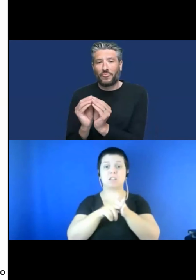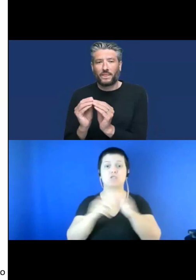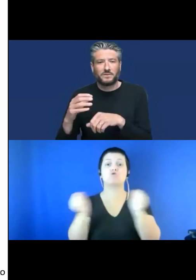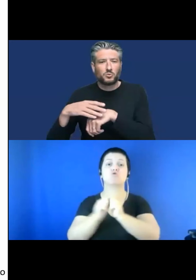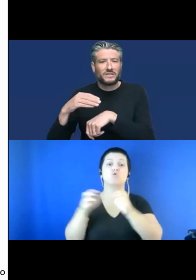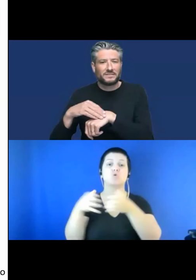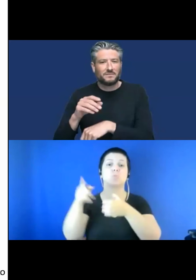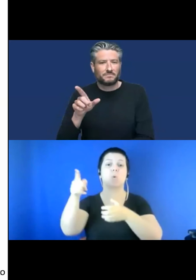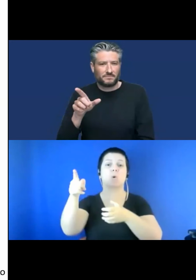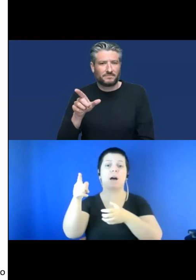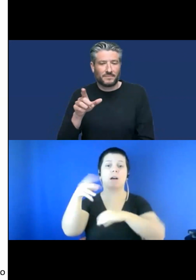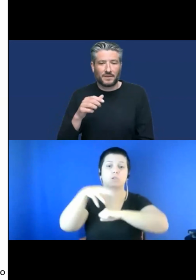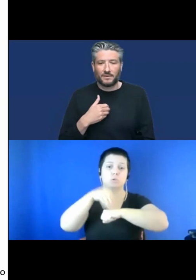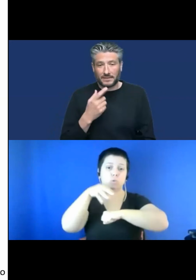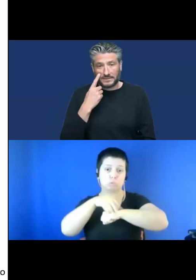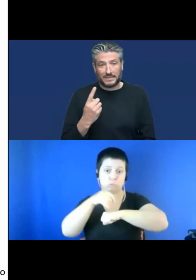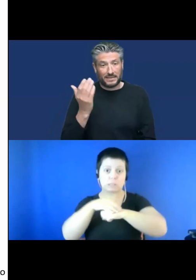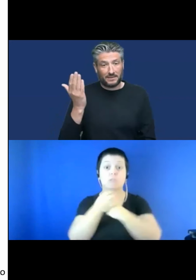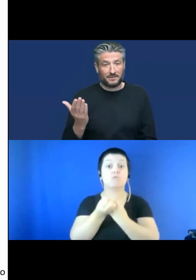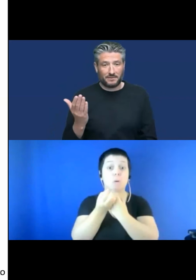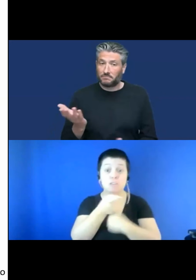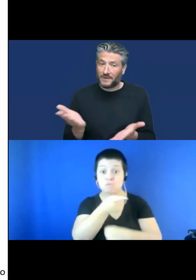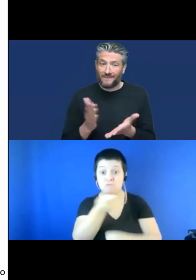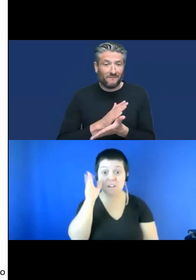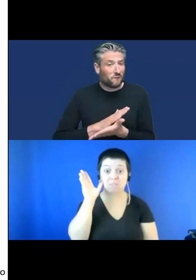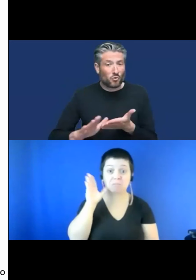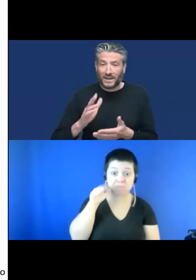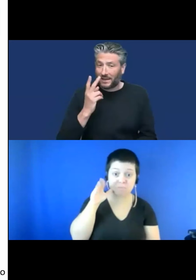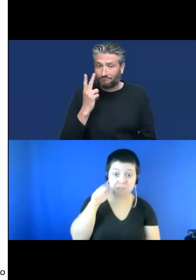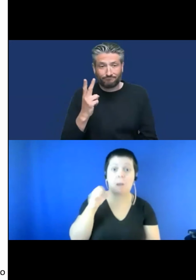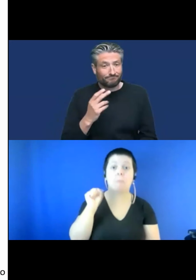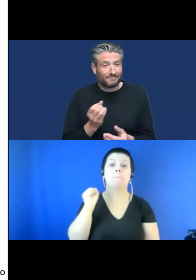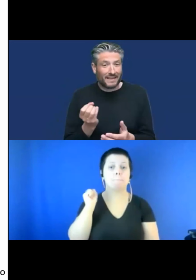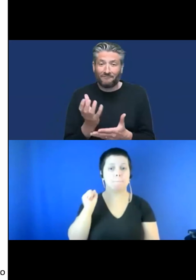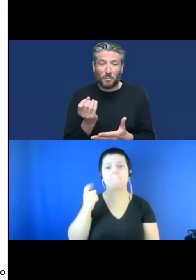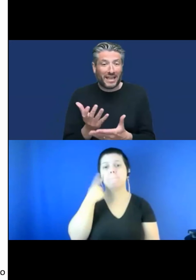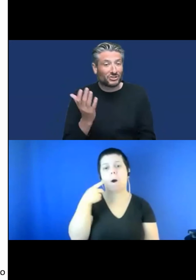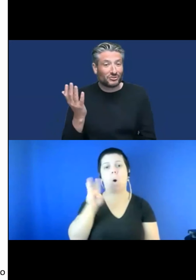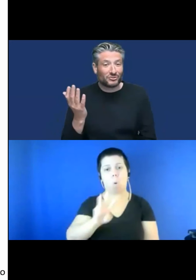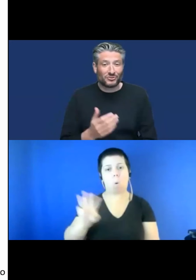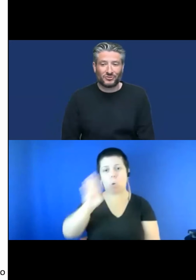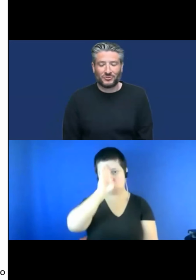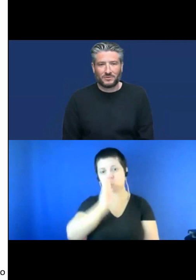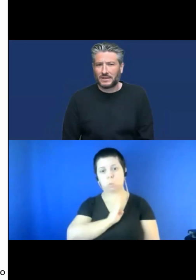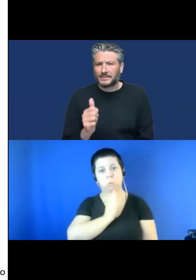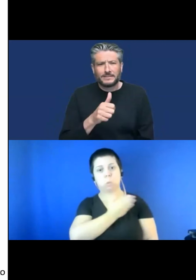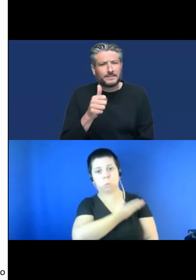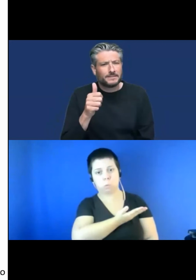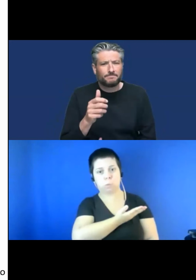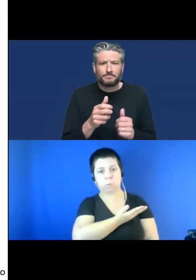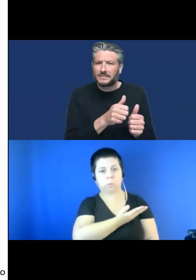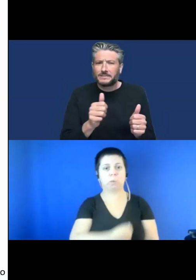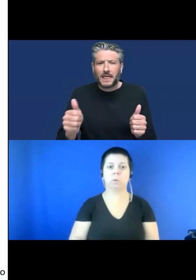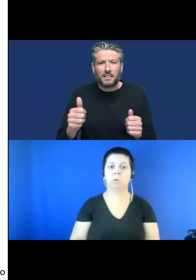information is available for you for free in case you would like to pursue this further. And it's very interesting to explore what kind